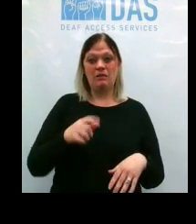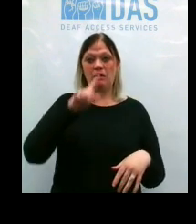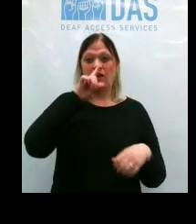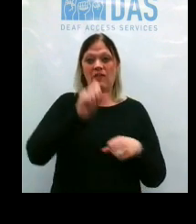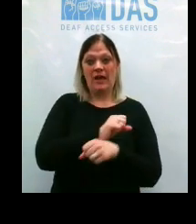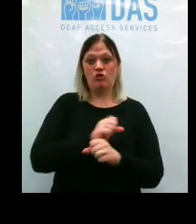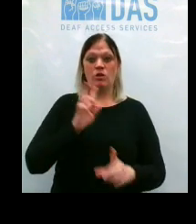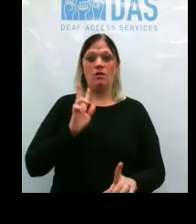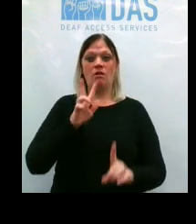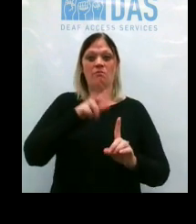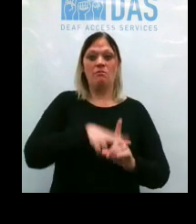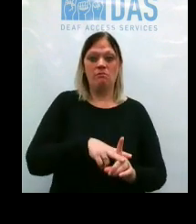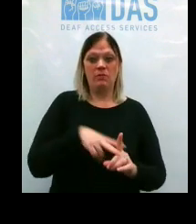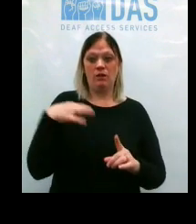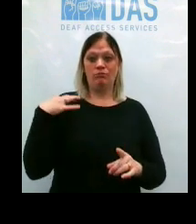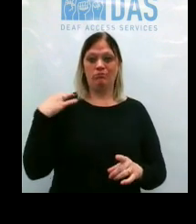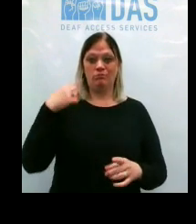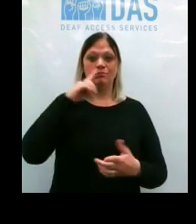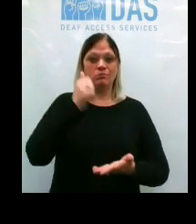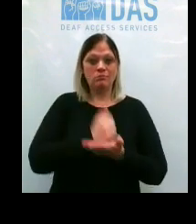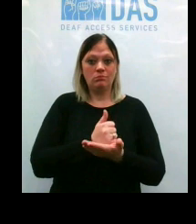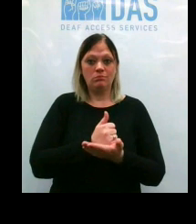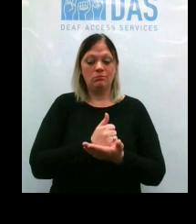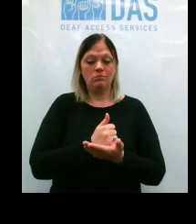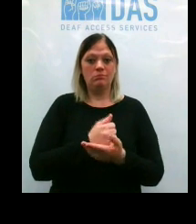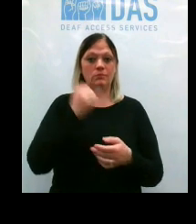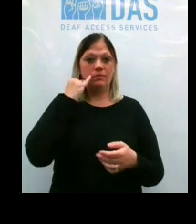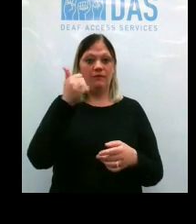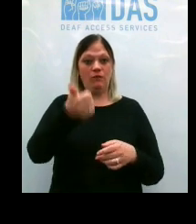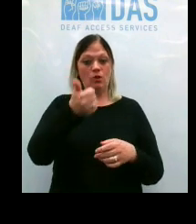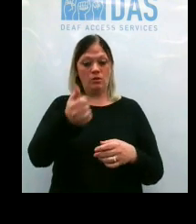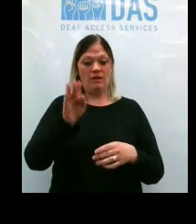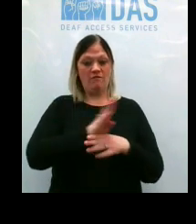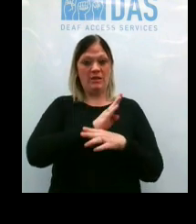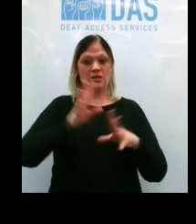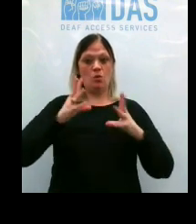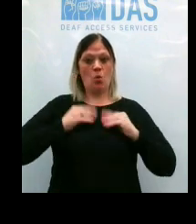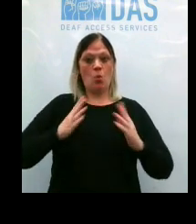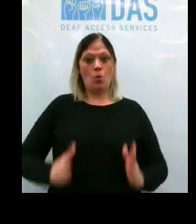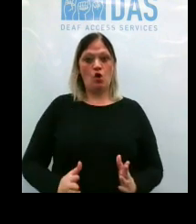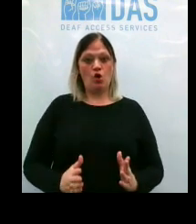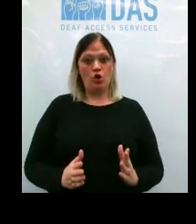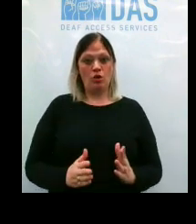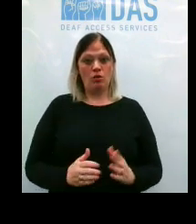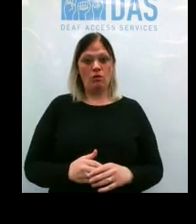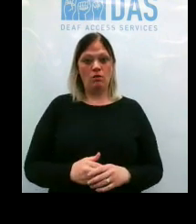actually applied for assistance. So if you are a business owner, I